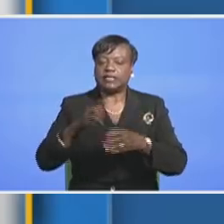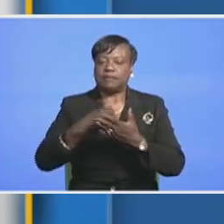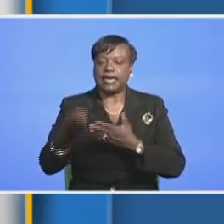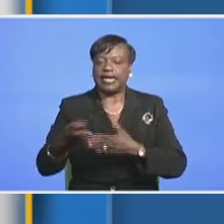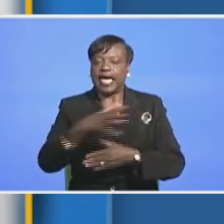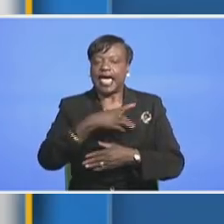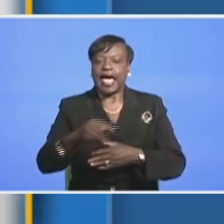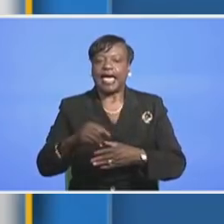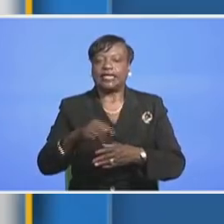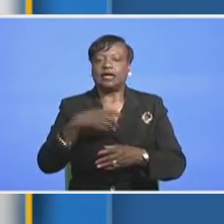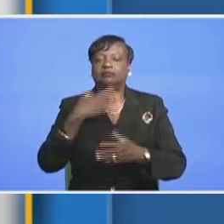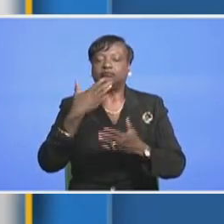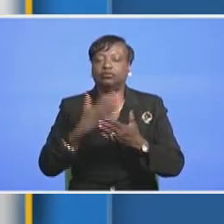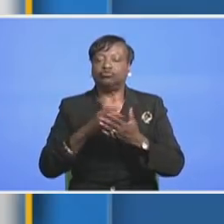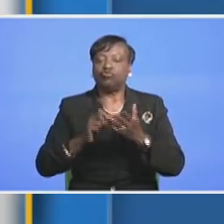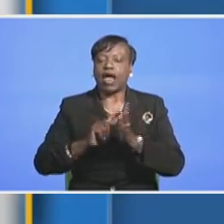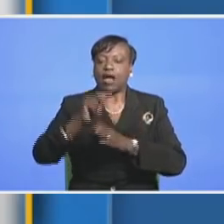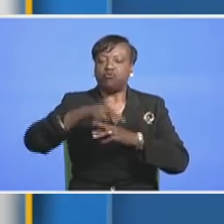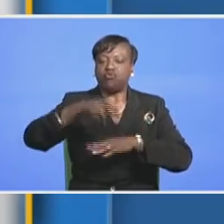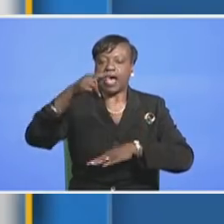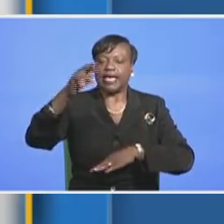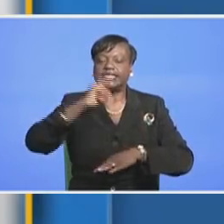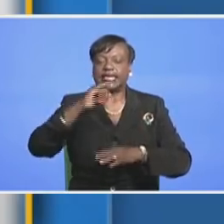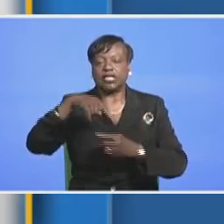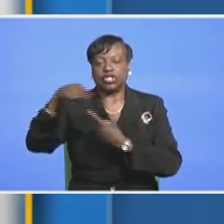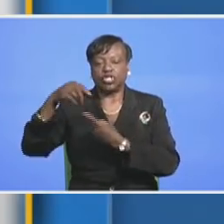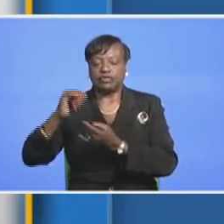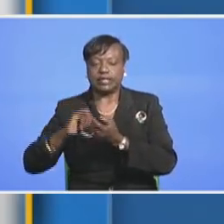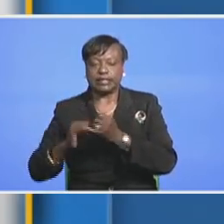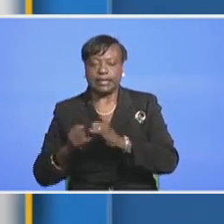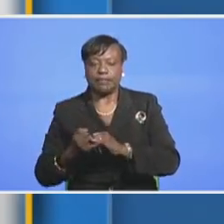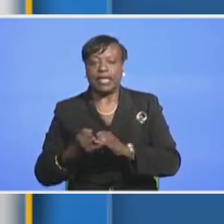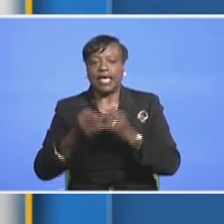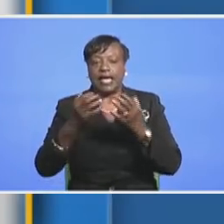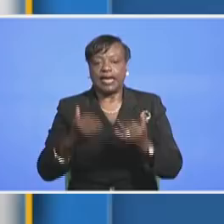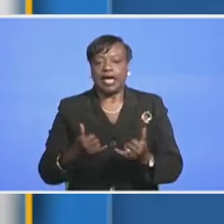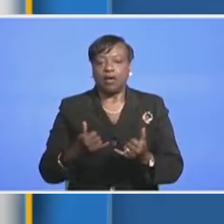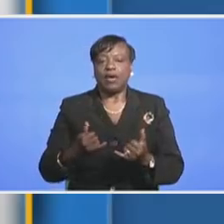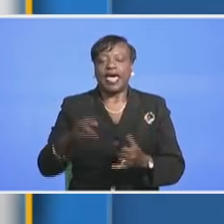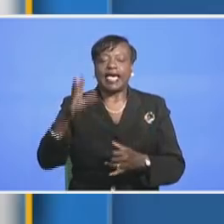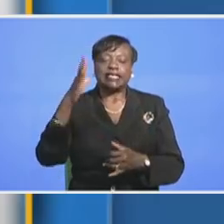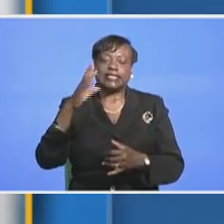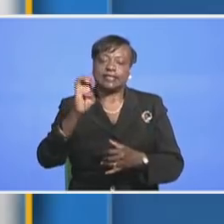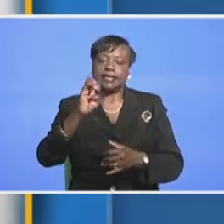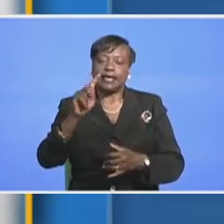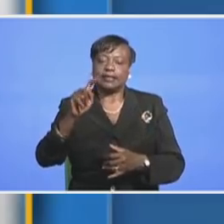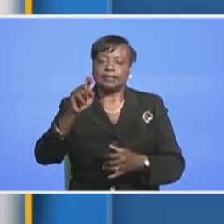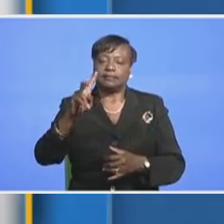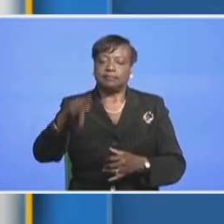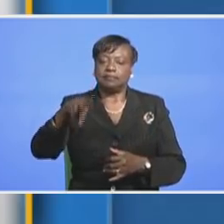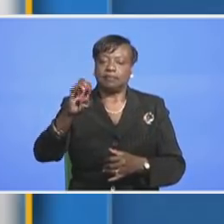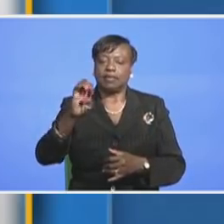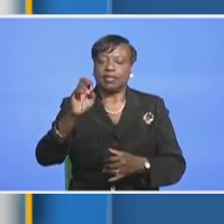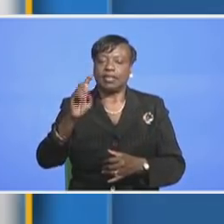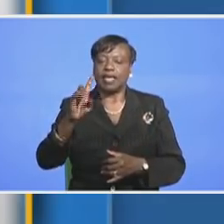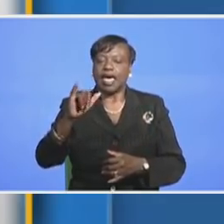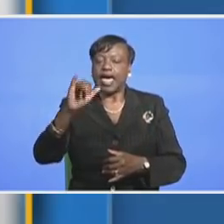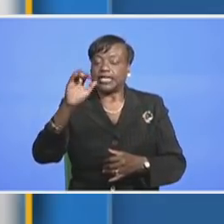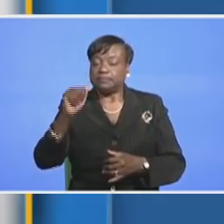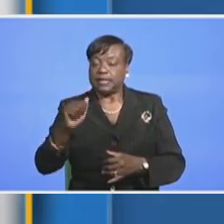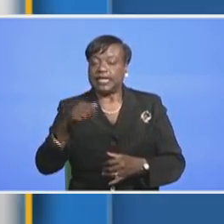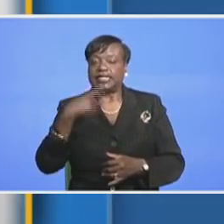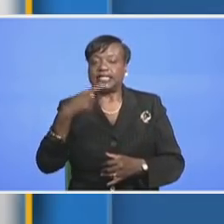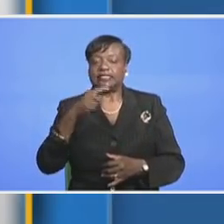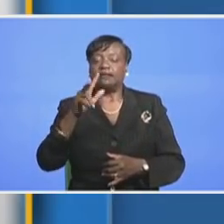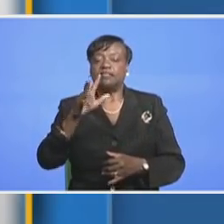noted that the Bahamas is being recognized by travel groups known throughout the world, such as Expedia, which is reporting reporting a 30% increase